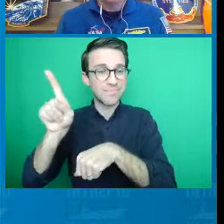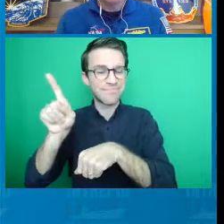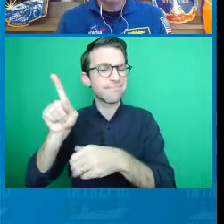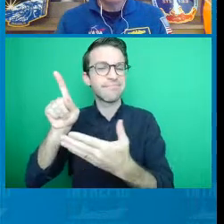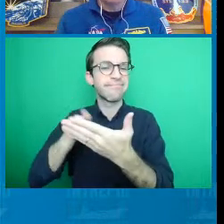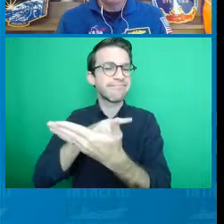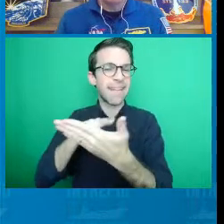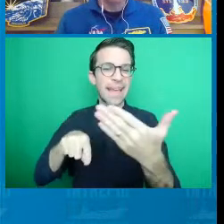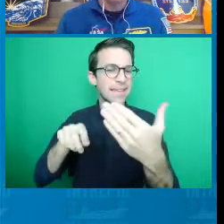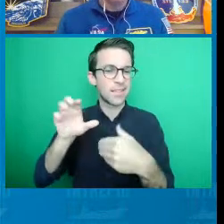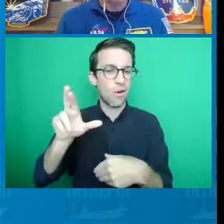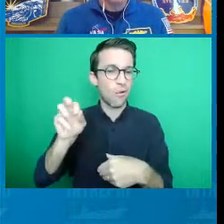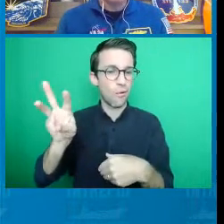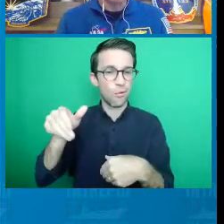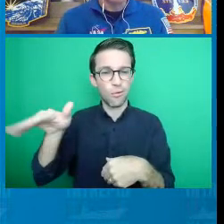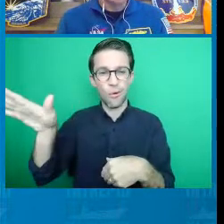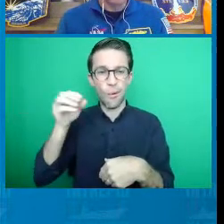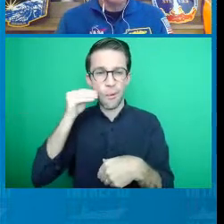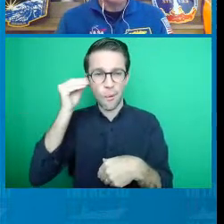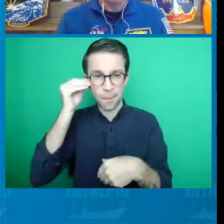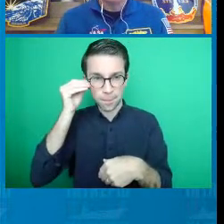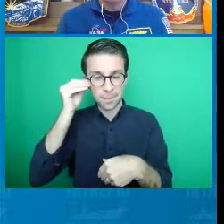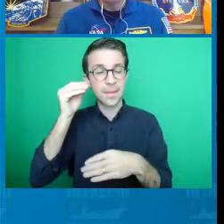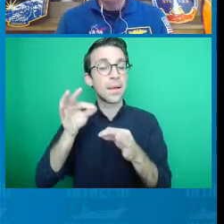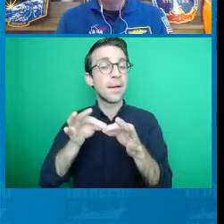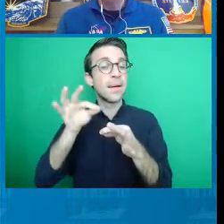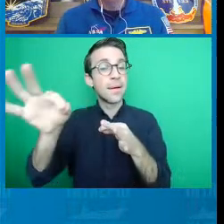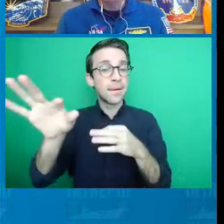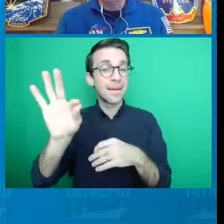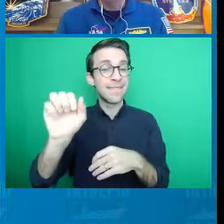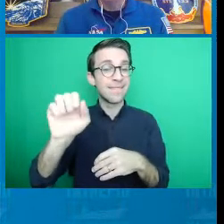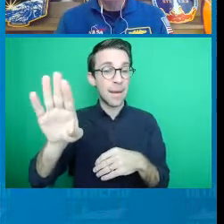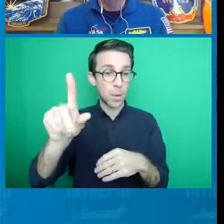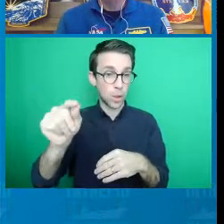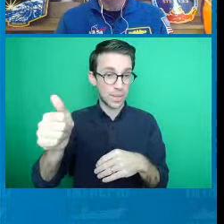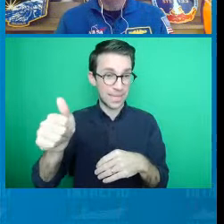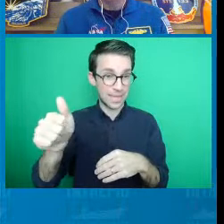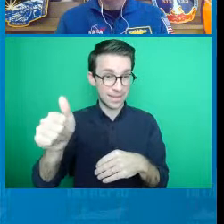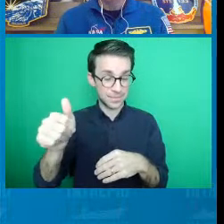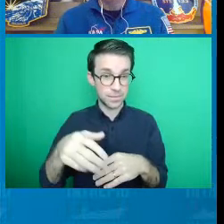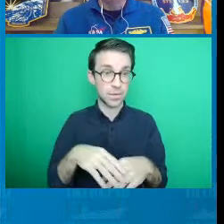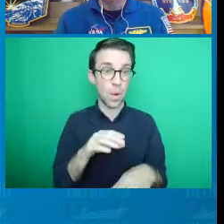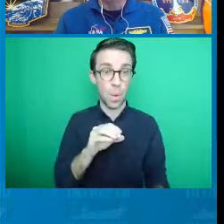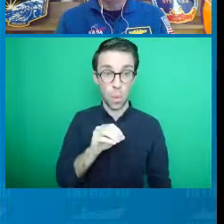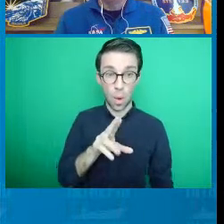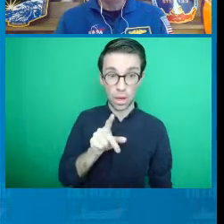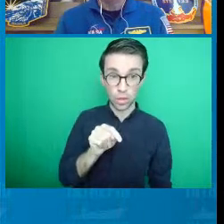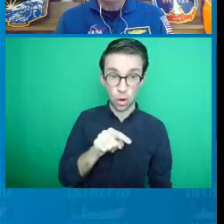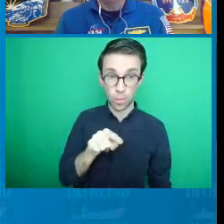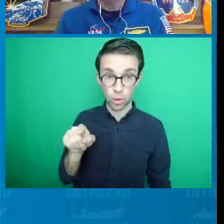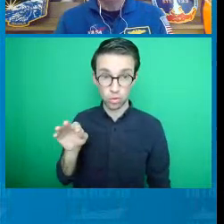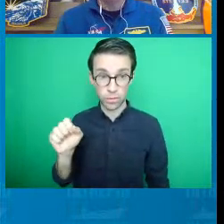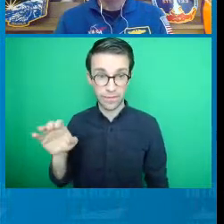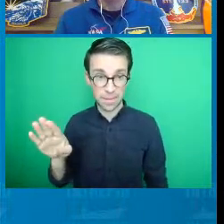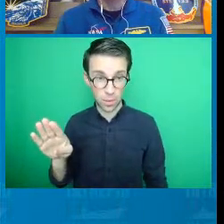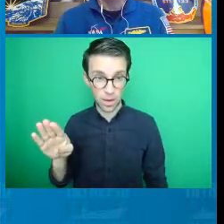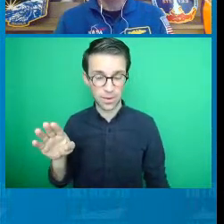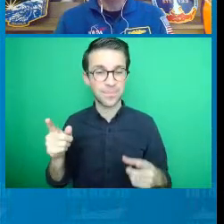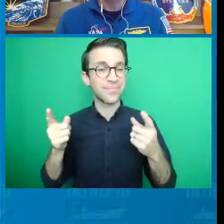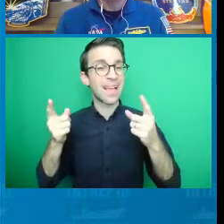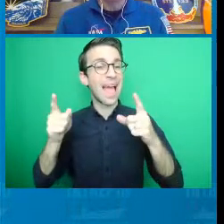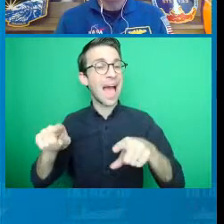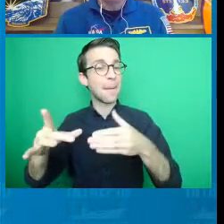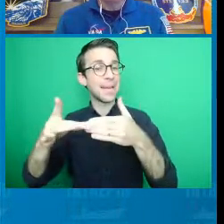set a new launch date of February 2010. During that time, the lead spacewalker